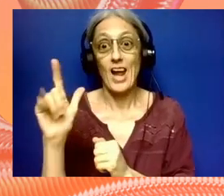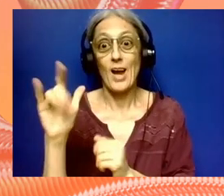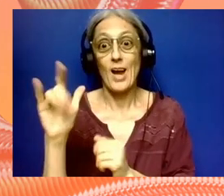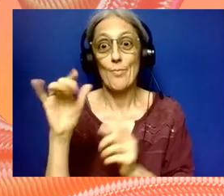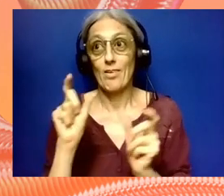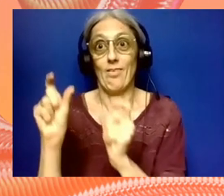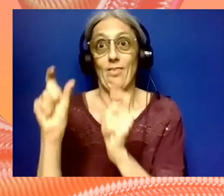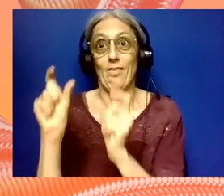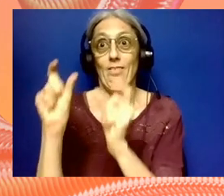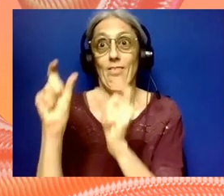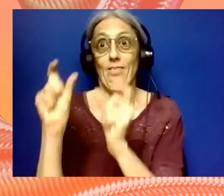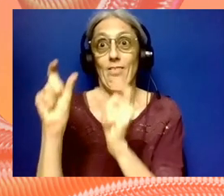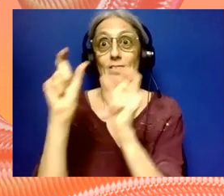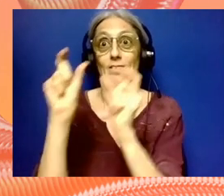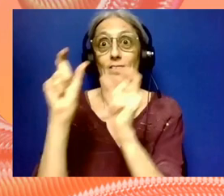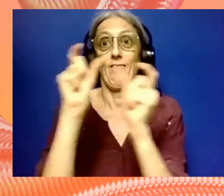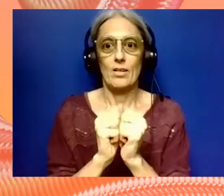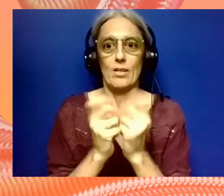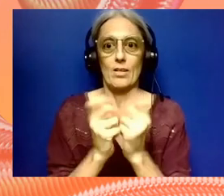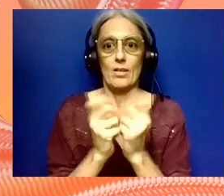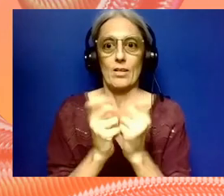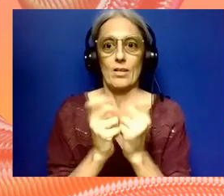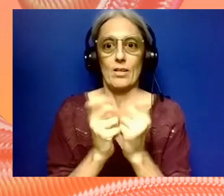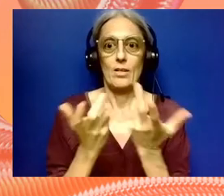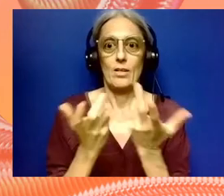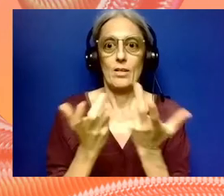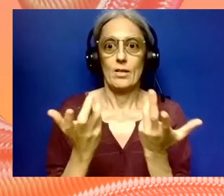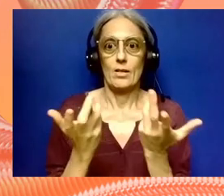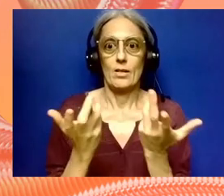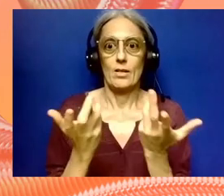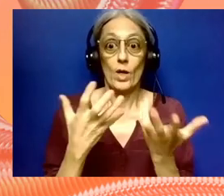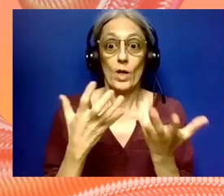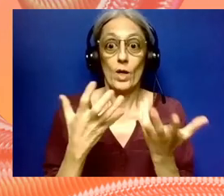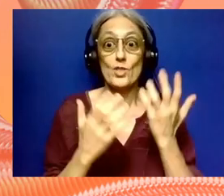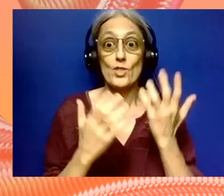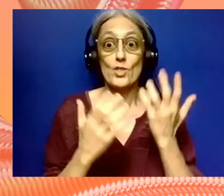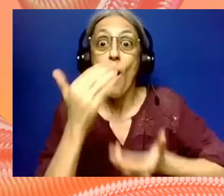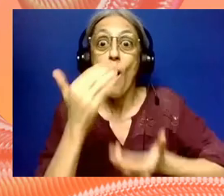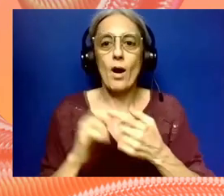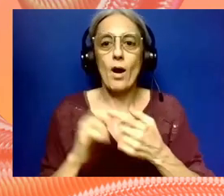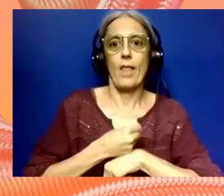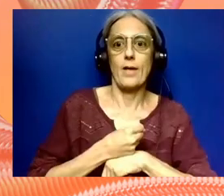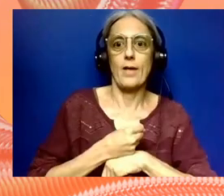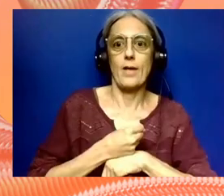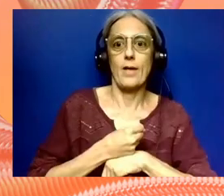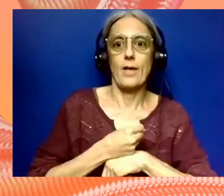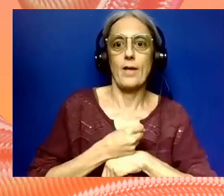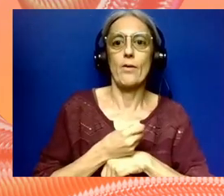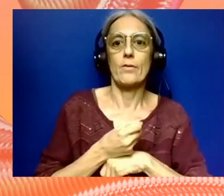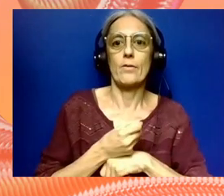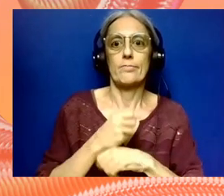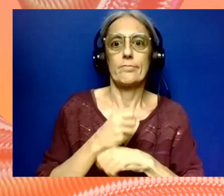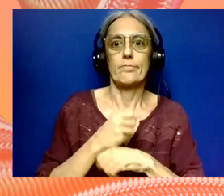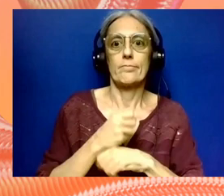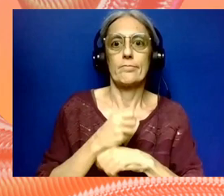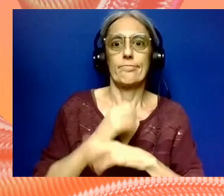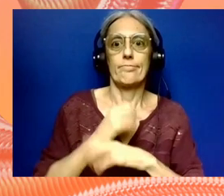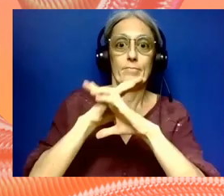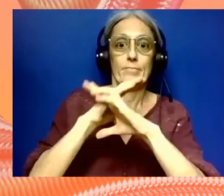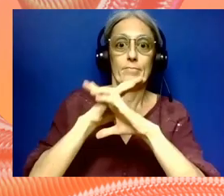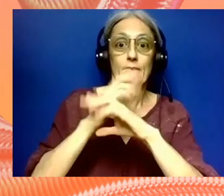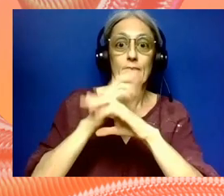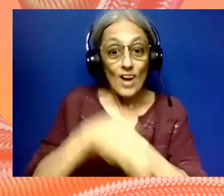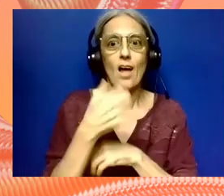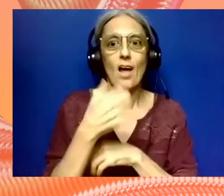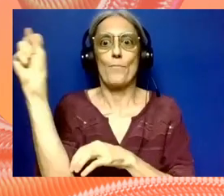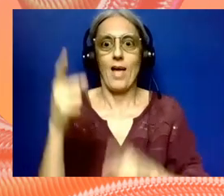stopped. Interesting. And then when they separated, the uprising started to happen. Yeah. So there was, all of a sudden there was movement